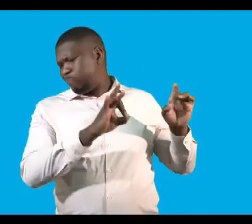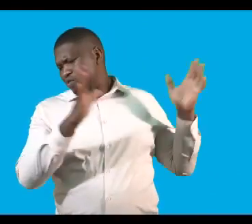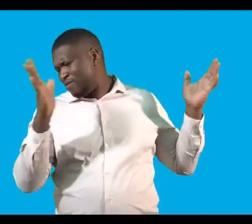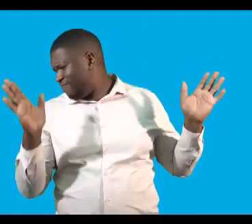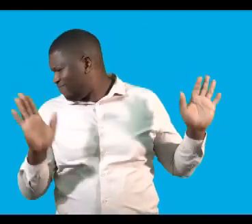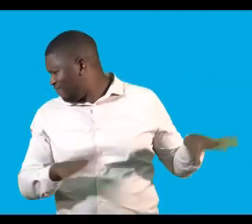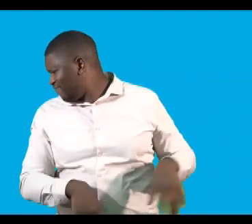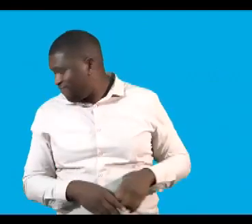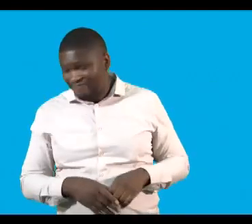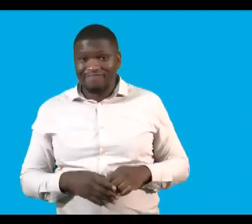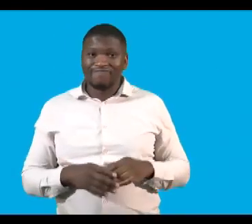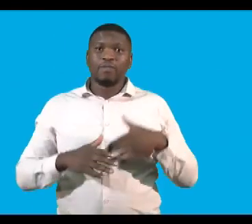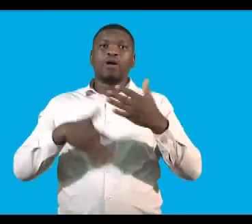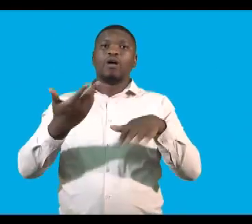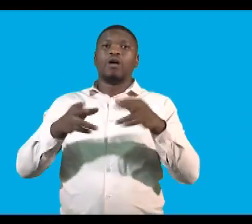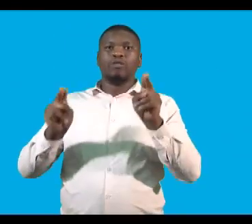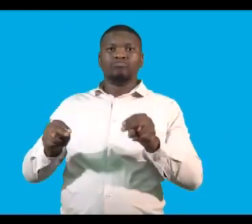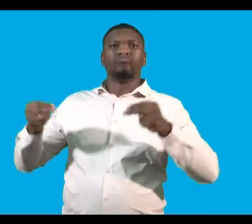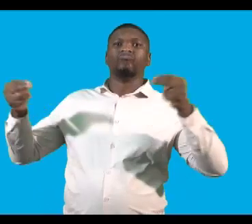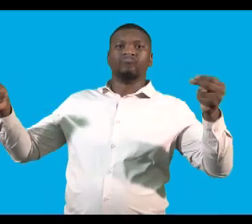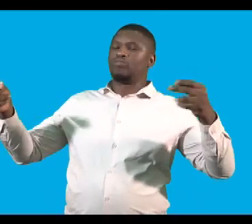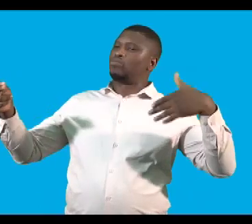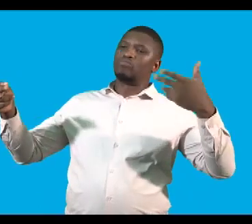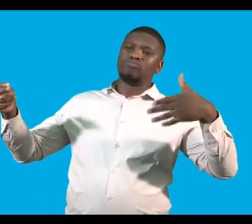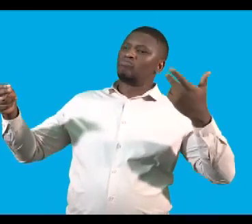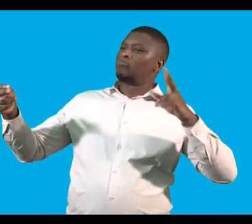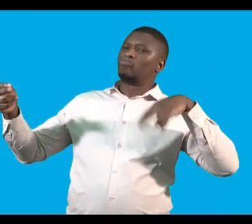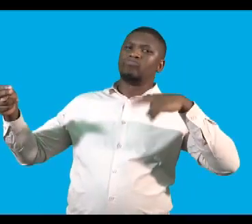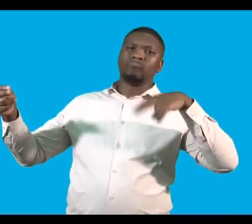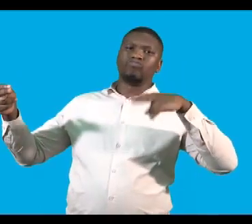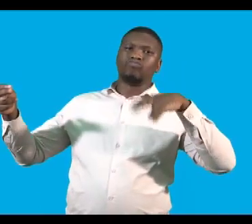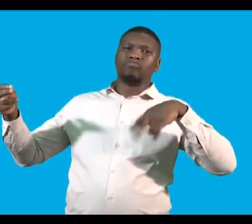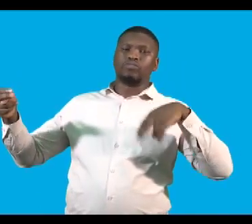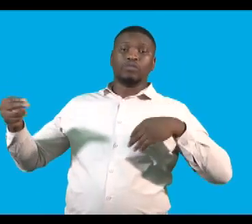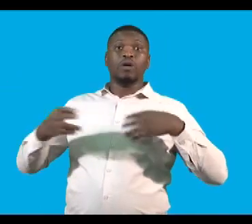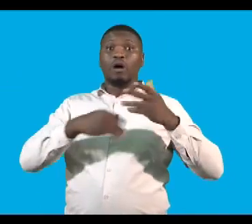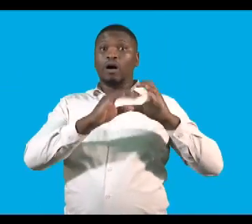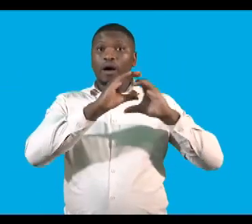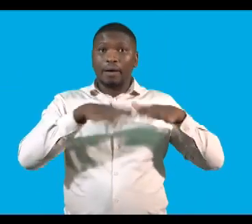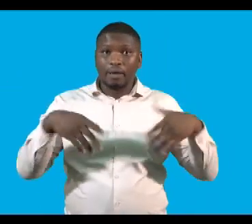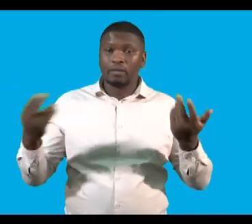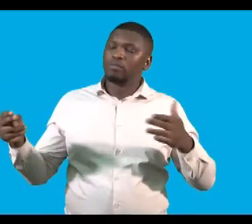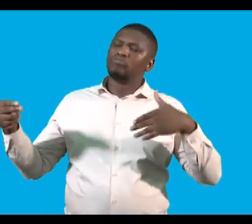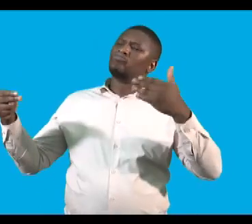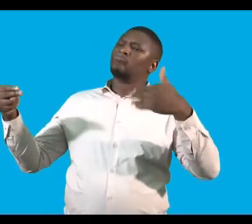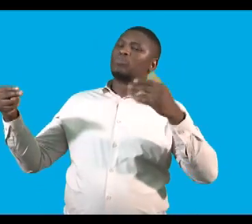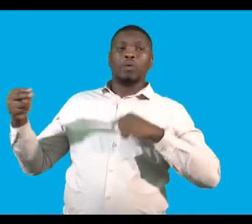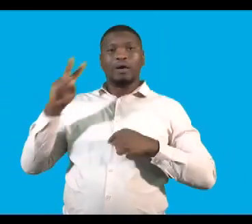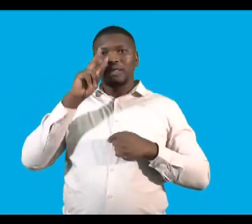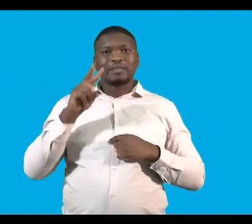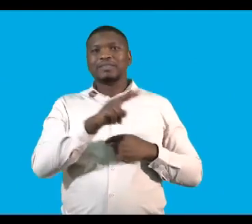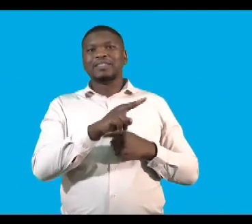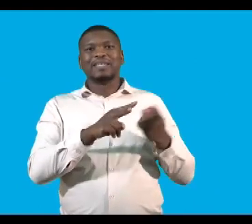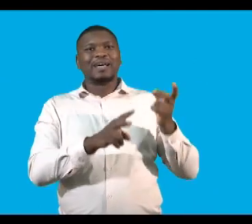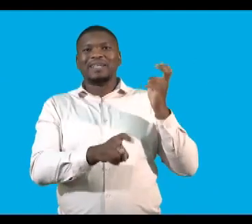it's hopeless. She returns to her position behind the newspaper without any verbal engagement when she realizes that